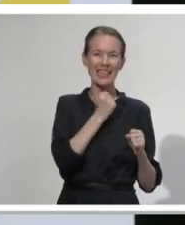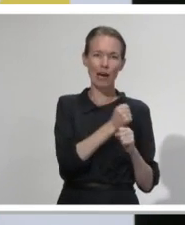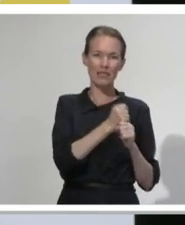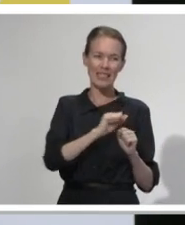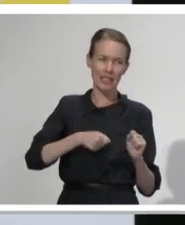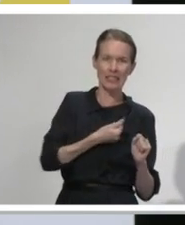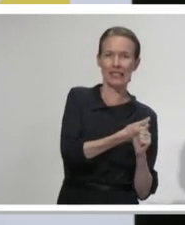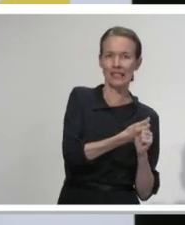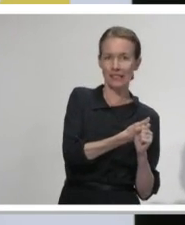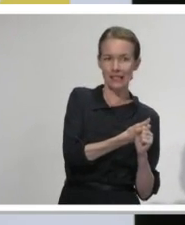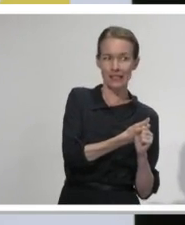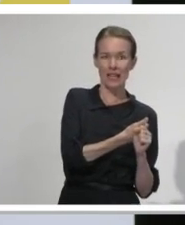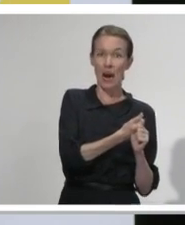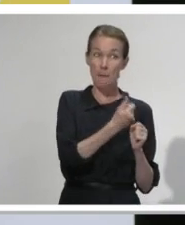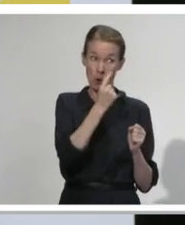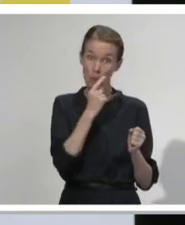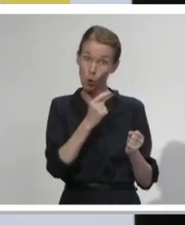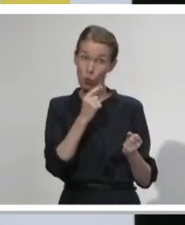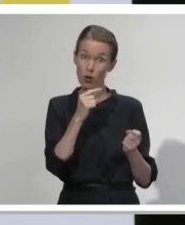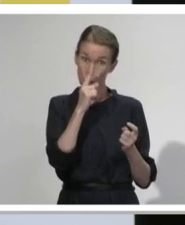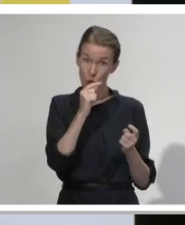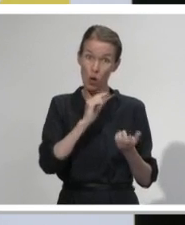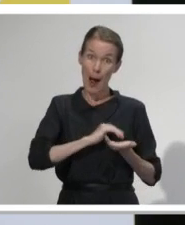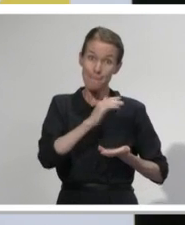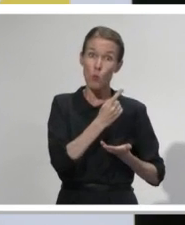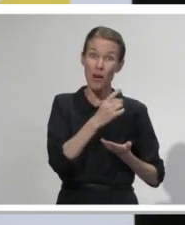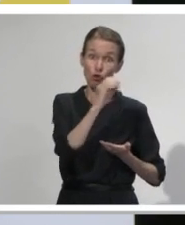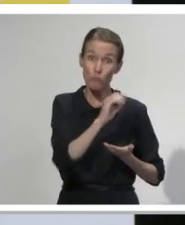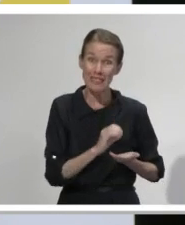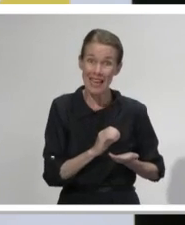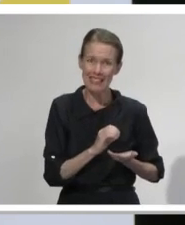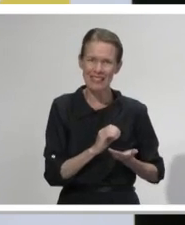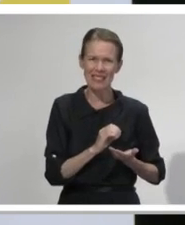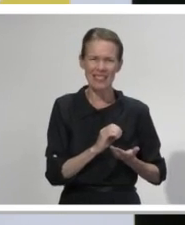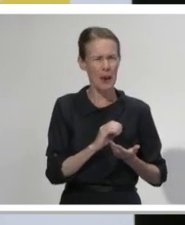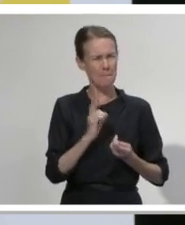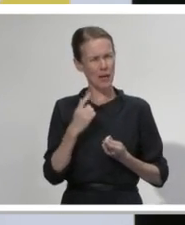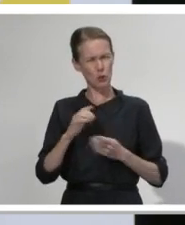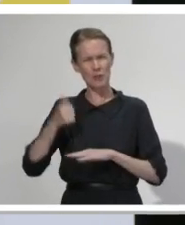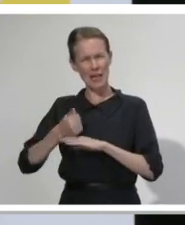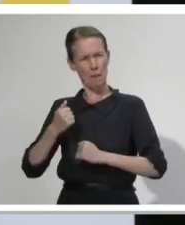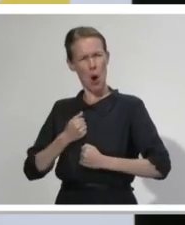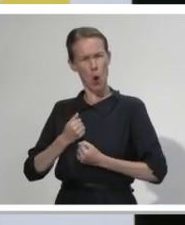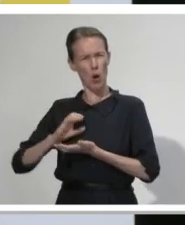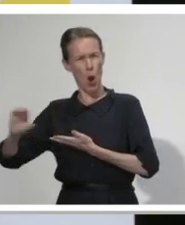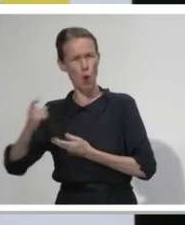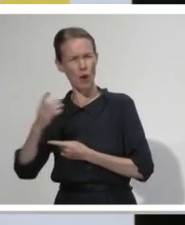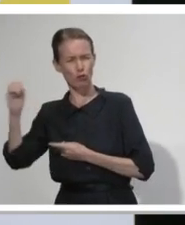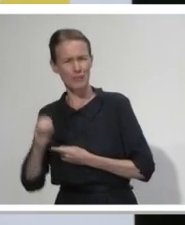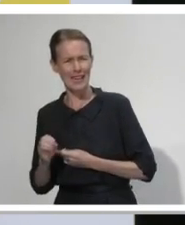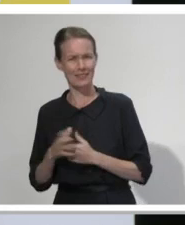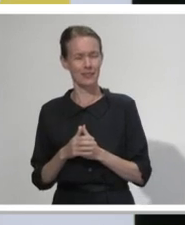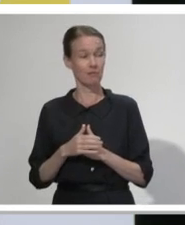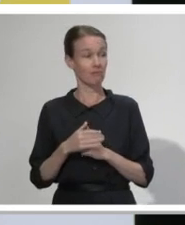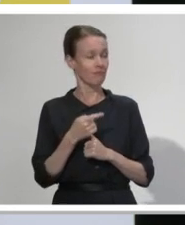The tweaks that we've made today address some of the feedback that we've had, particularly around the General Security Agreement requirement. We're